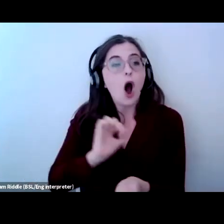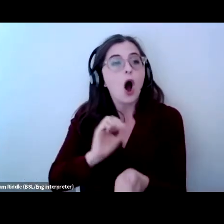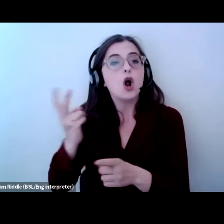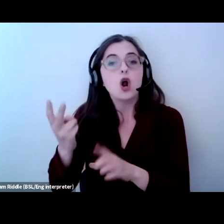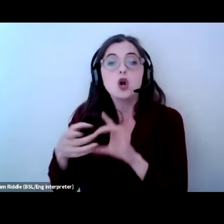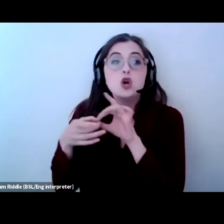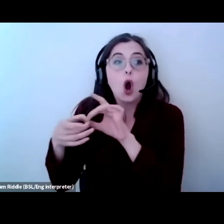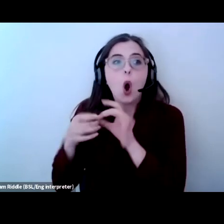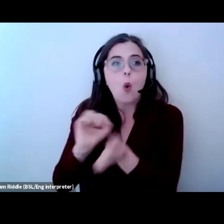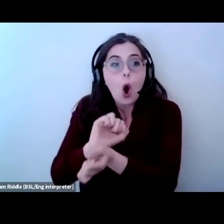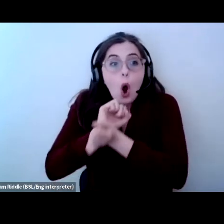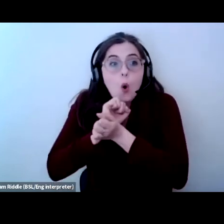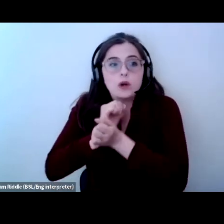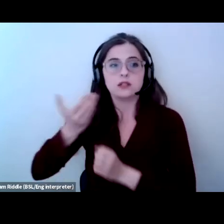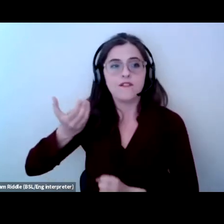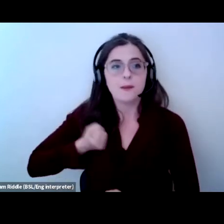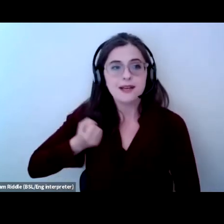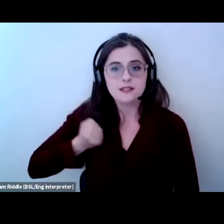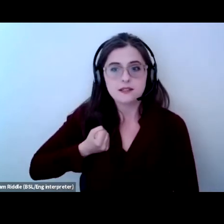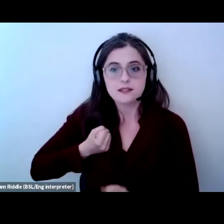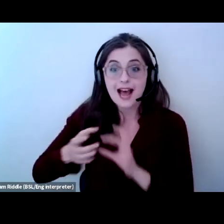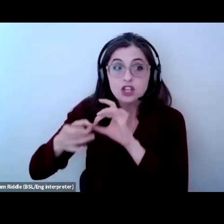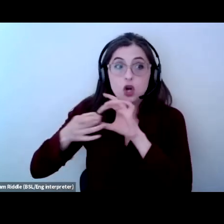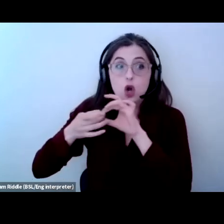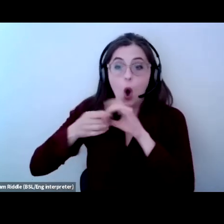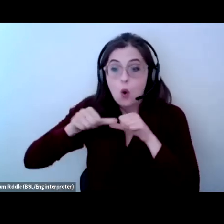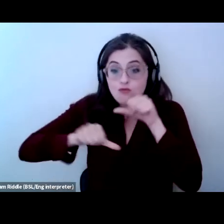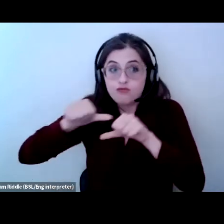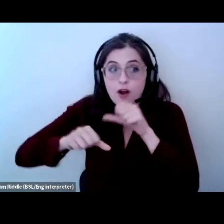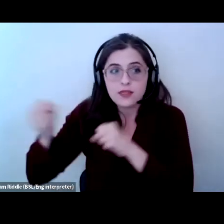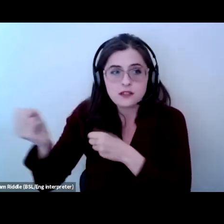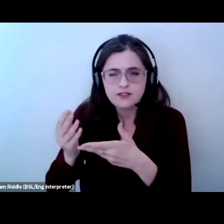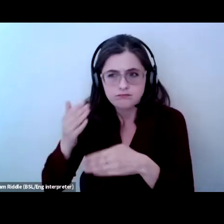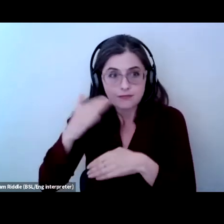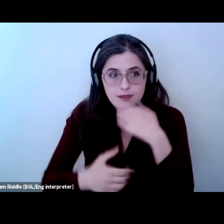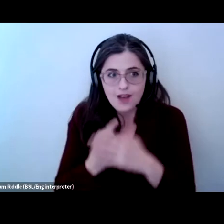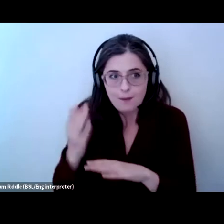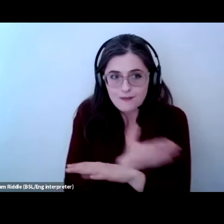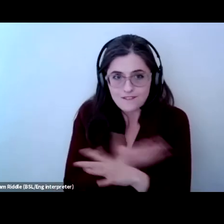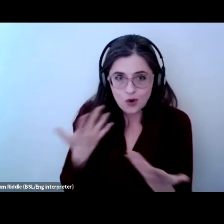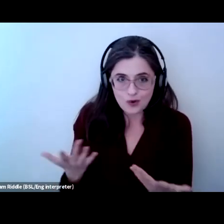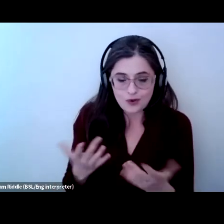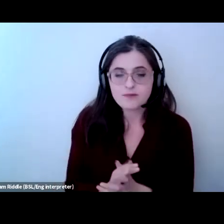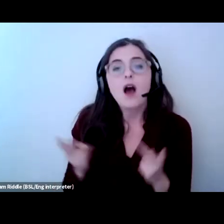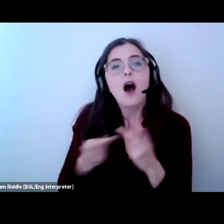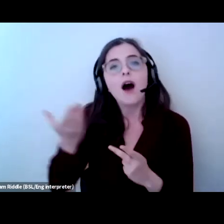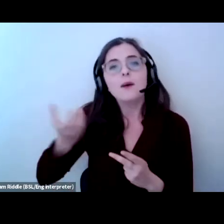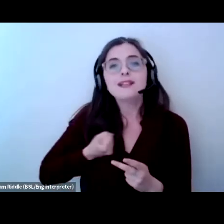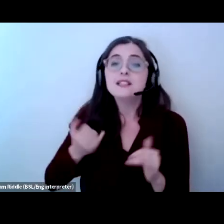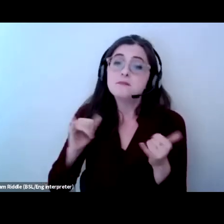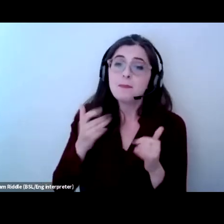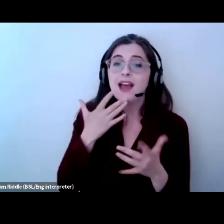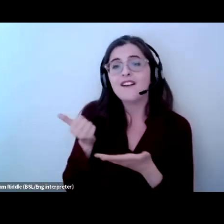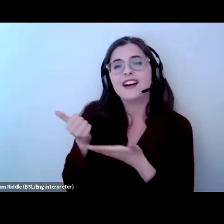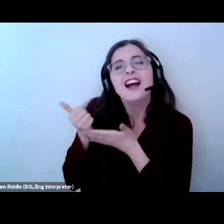of the business and co-run the service, which has never happened before. Other businesses might have